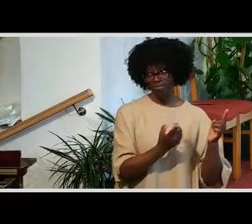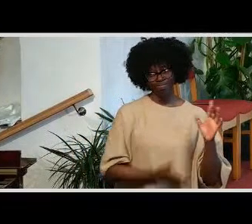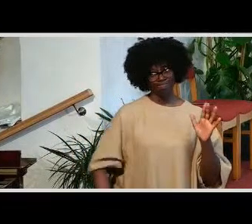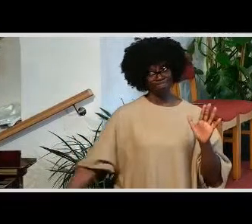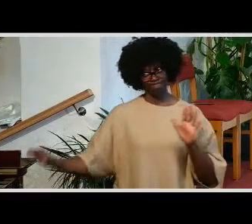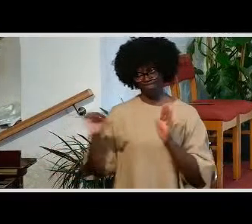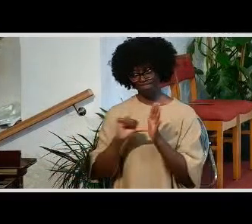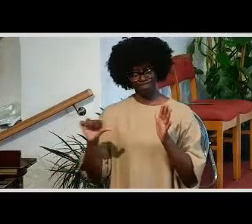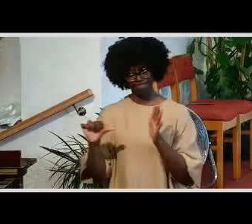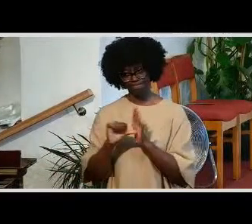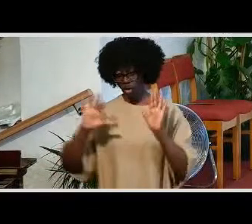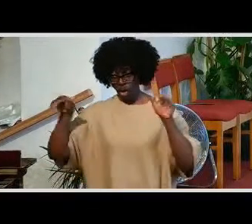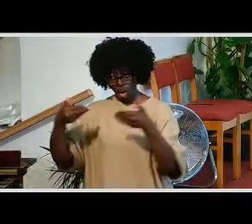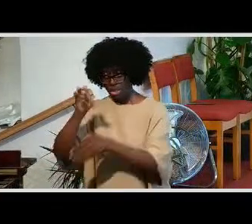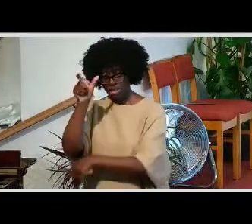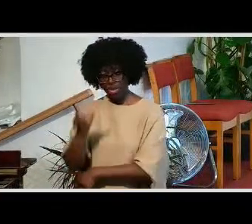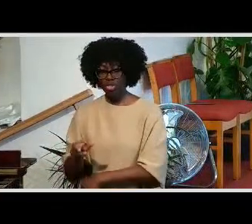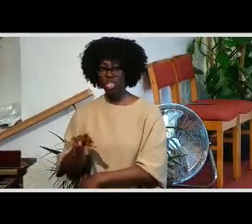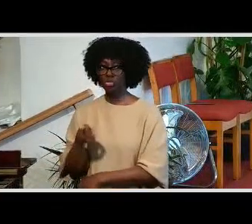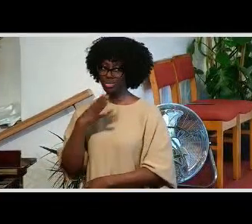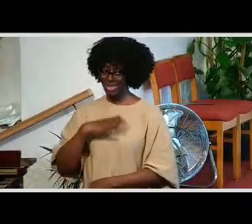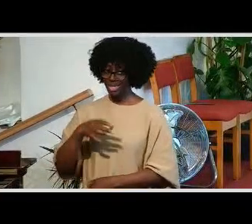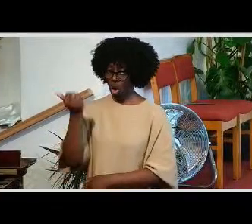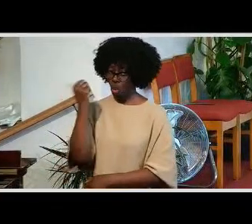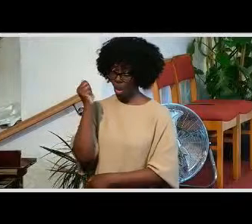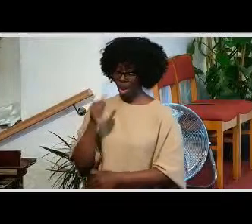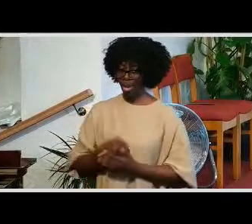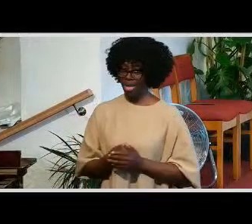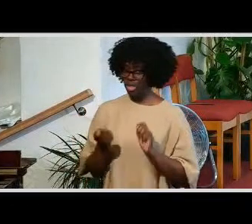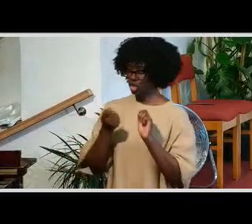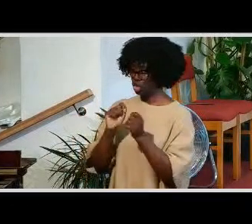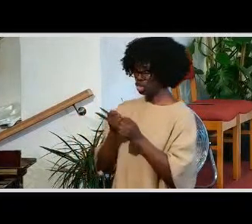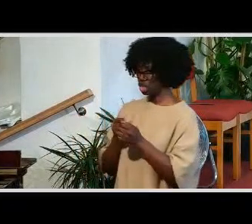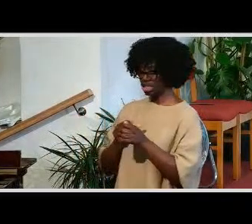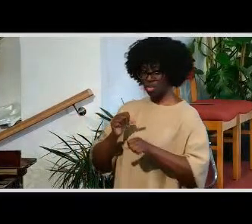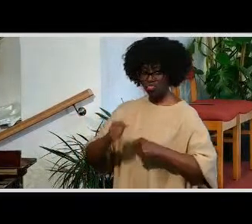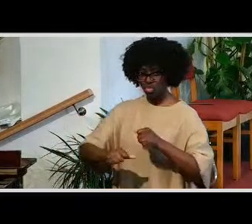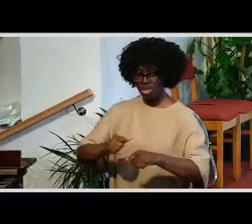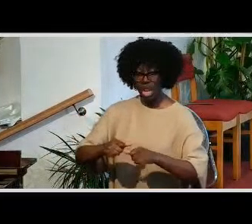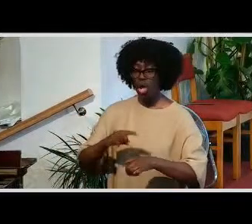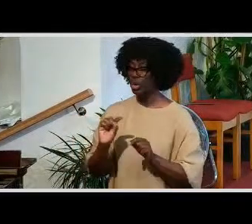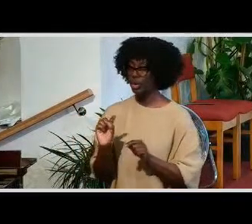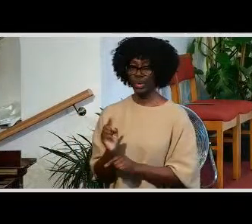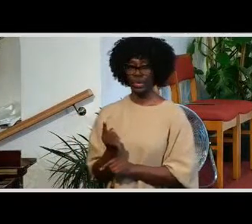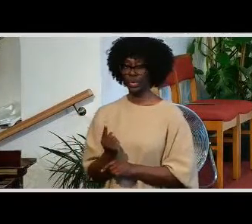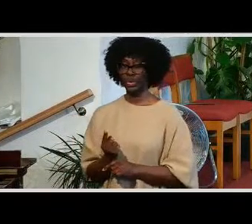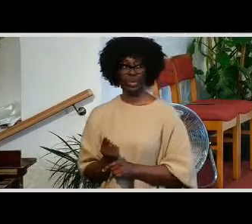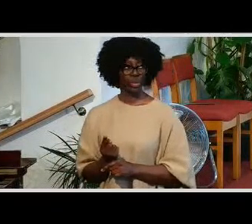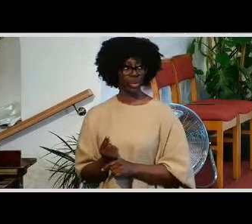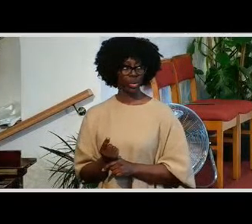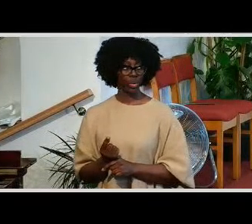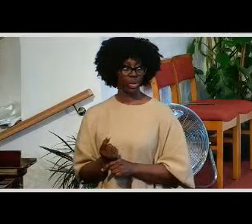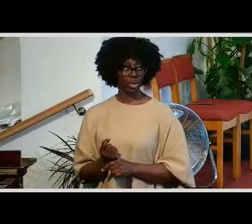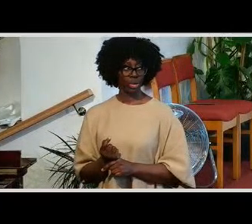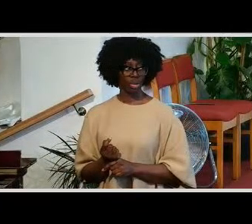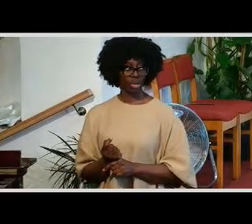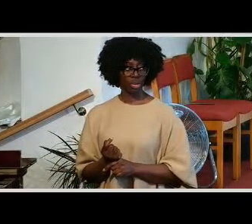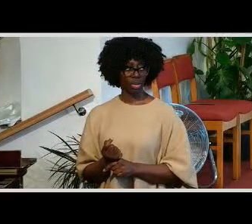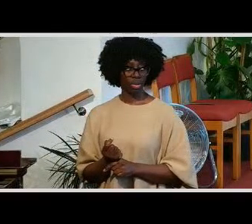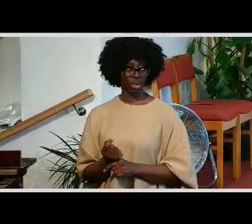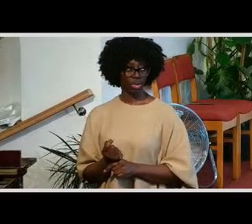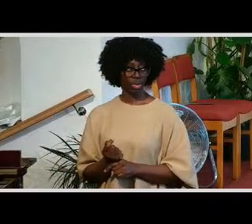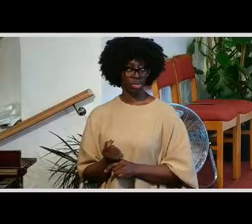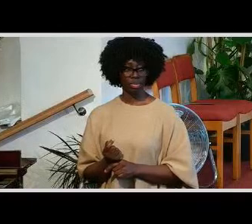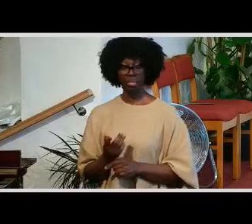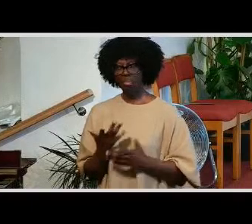so you need to be aware of that. Change in routines are not good. The other thing is that they do operate with routines